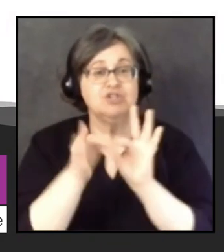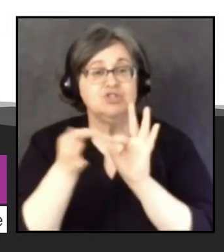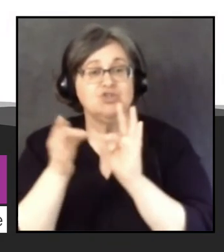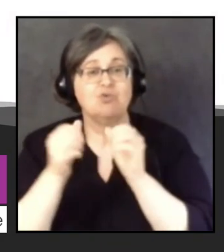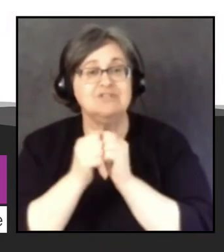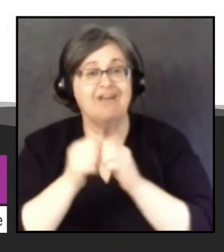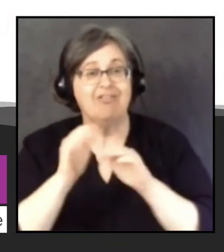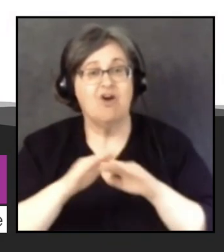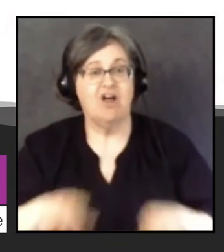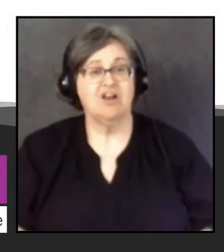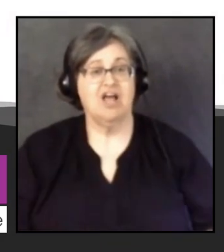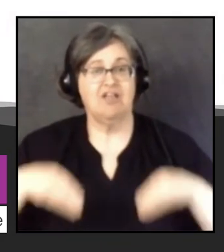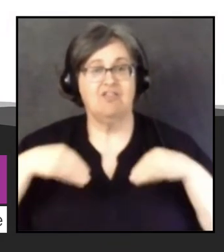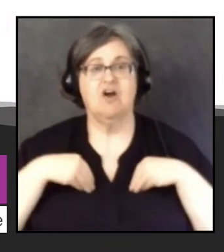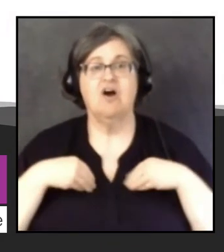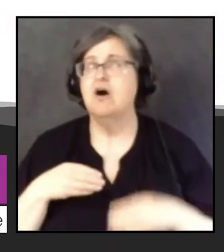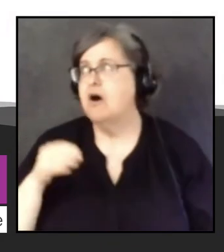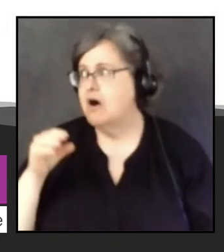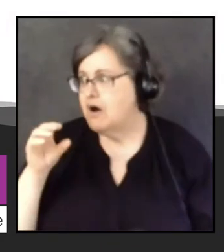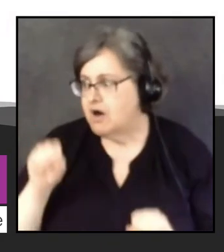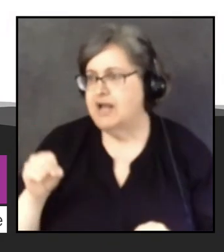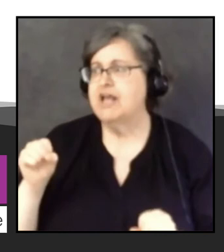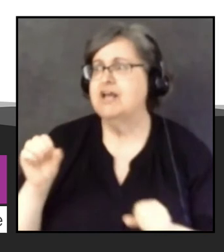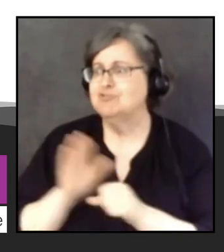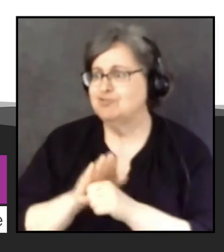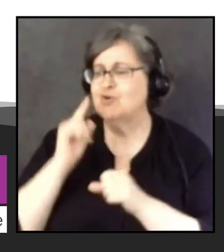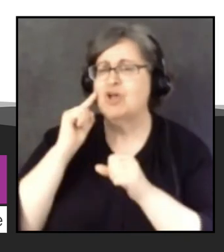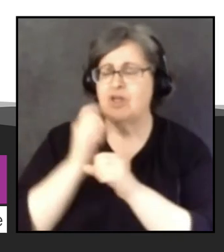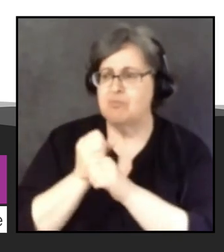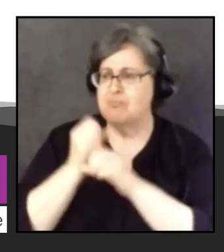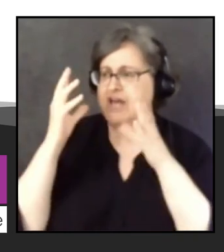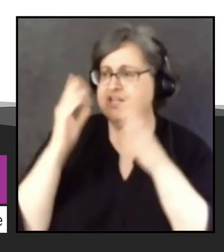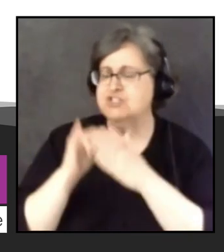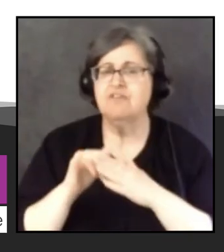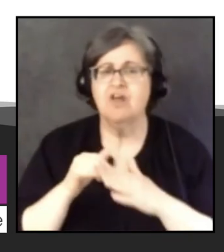Thanks for sharing that. Yeah, I could totally imagine that. And I love your point, Madjeen, about